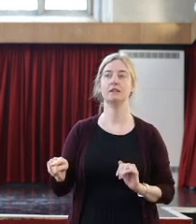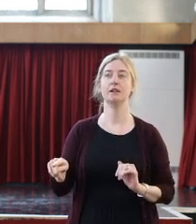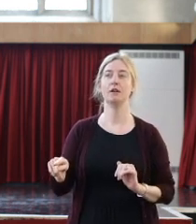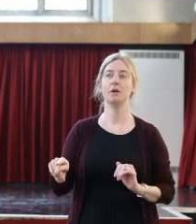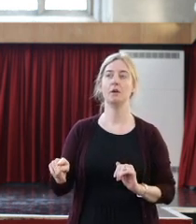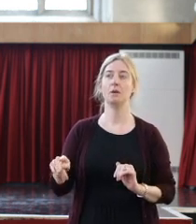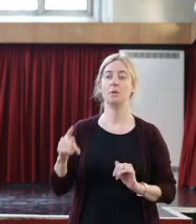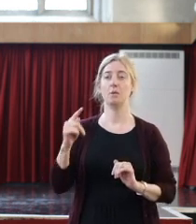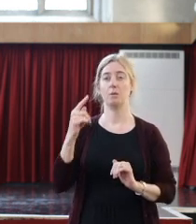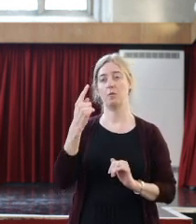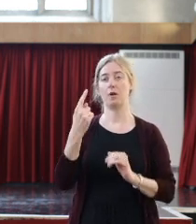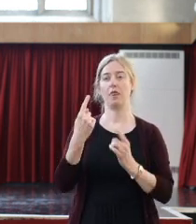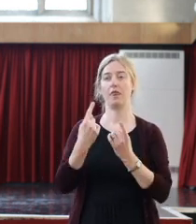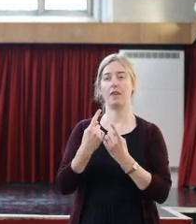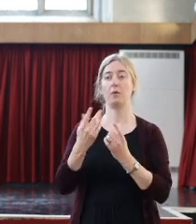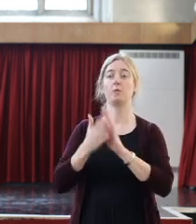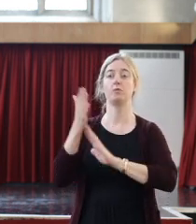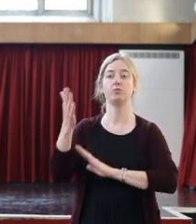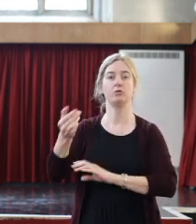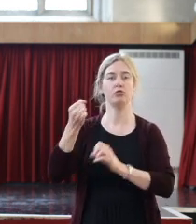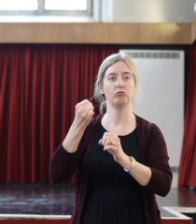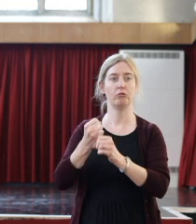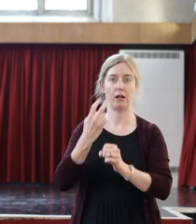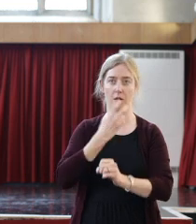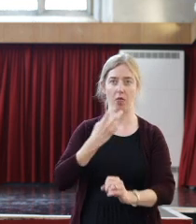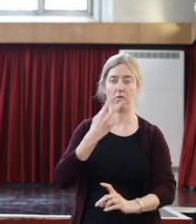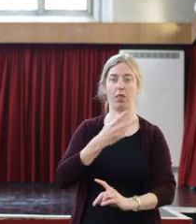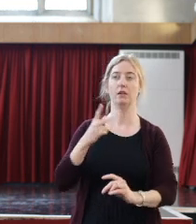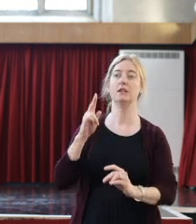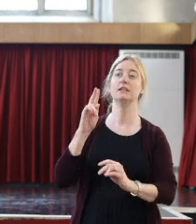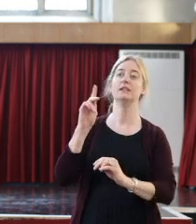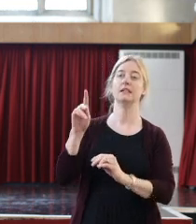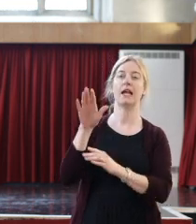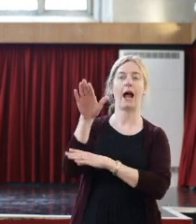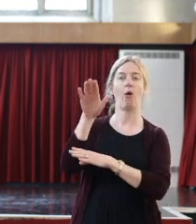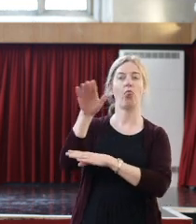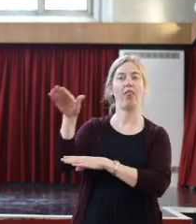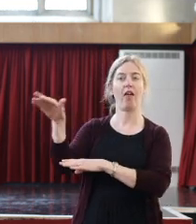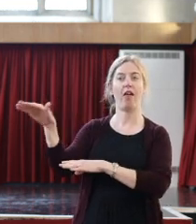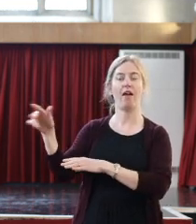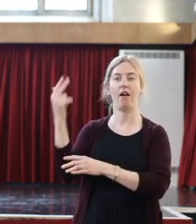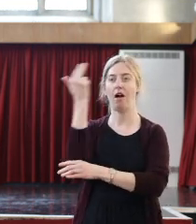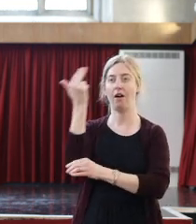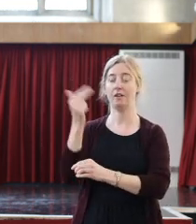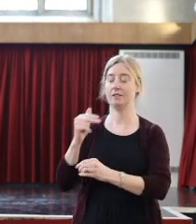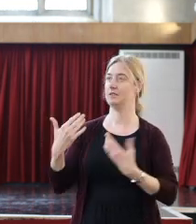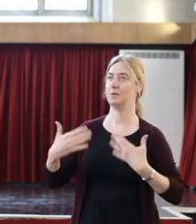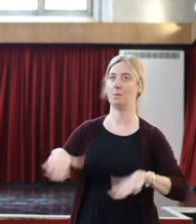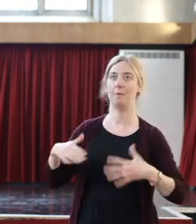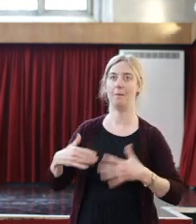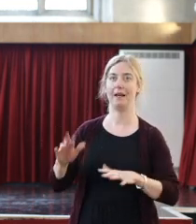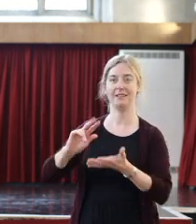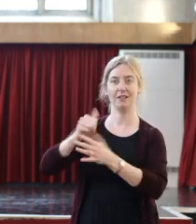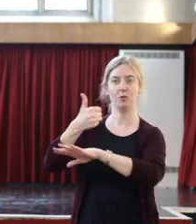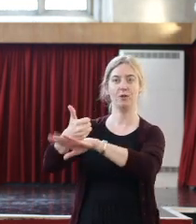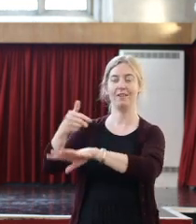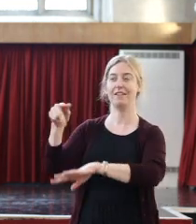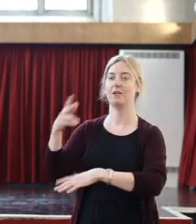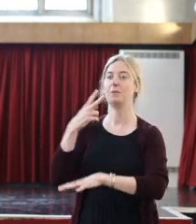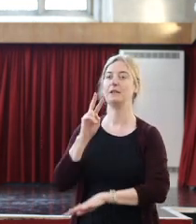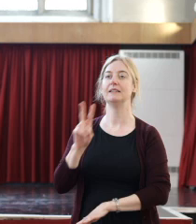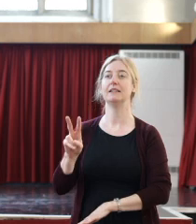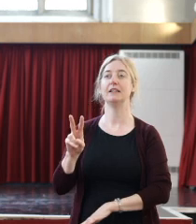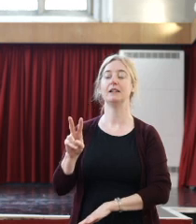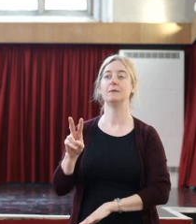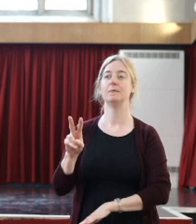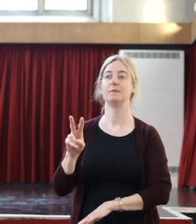stopping points we had was to go to Great Yarmouth and visit Out There Arts, who are the most extraordinary organization. And for those